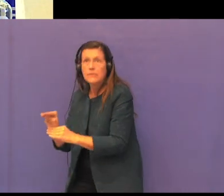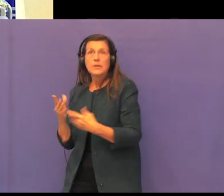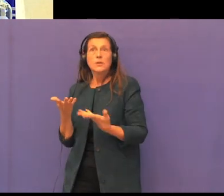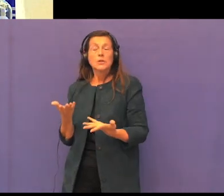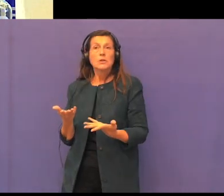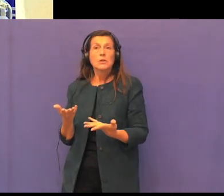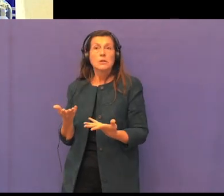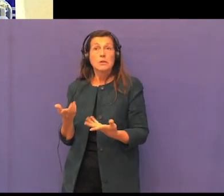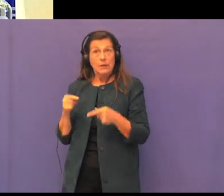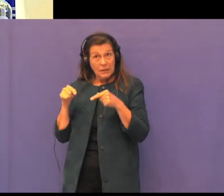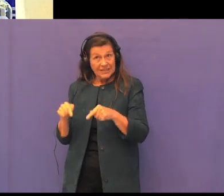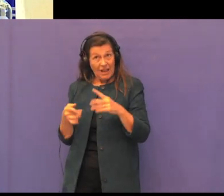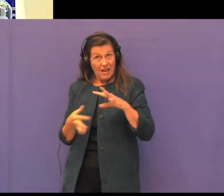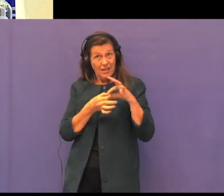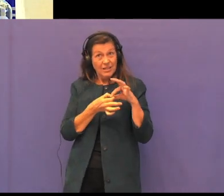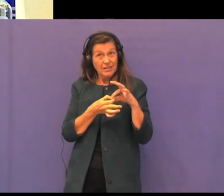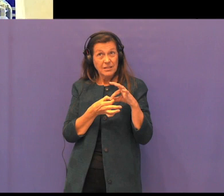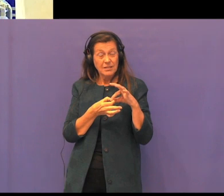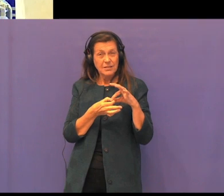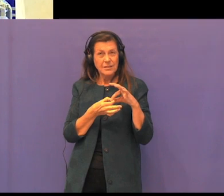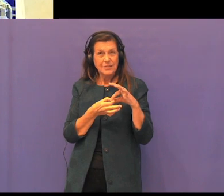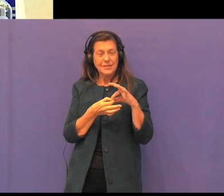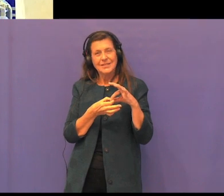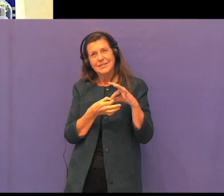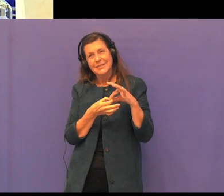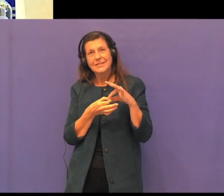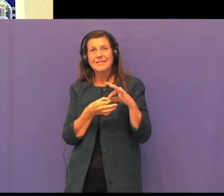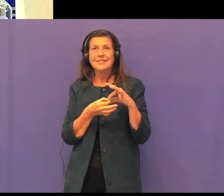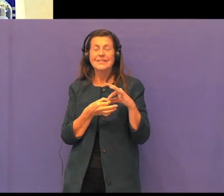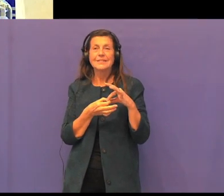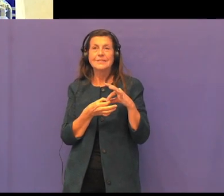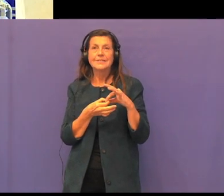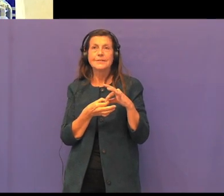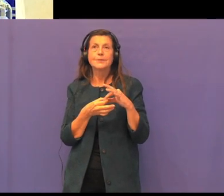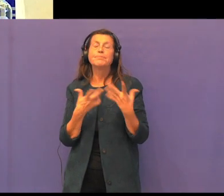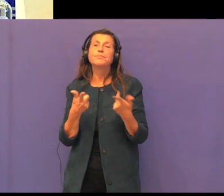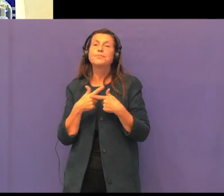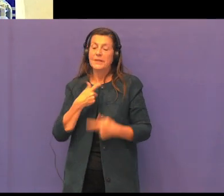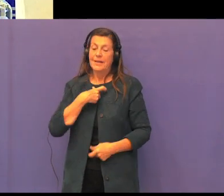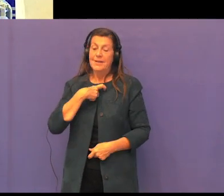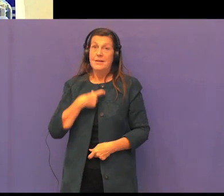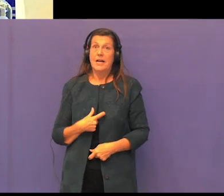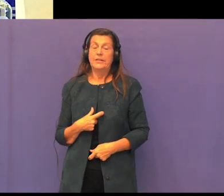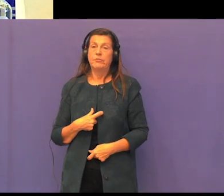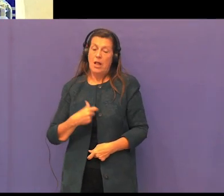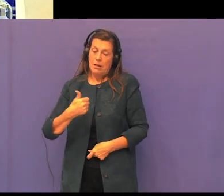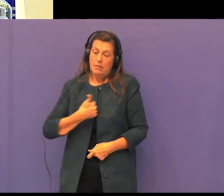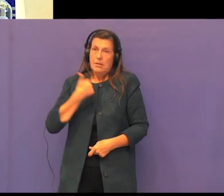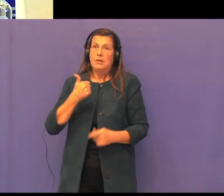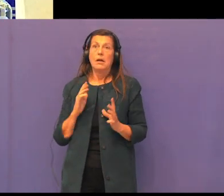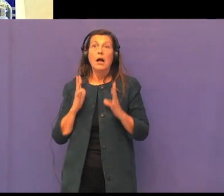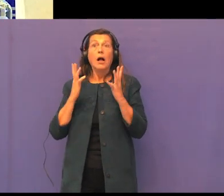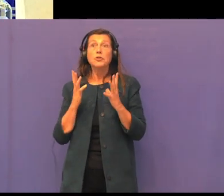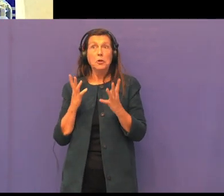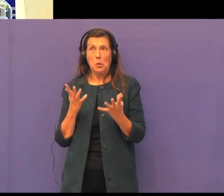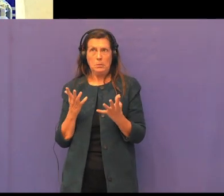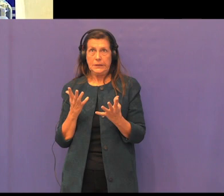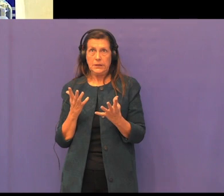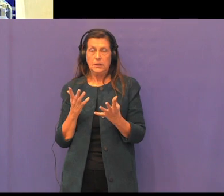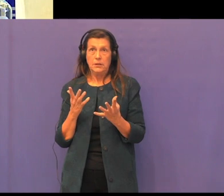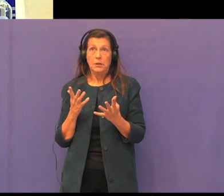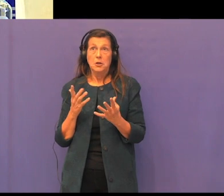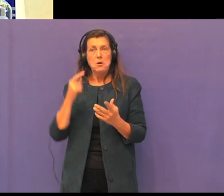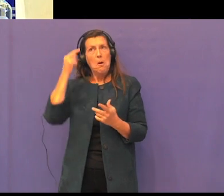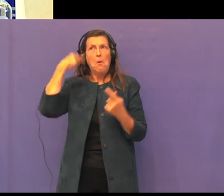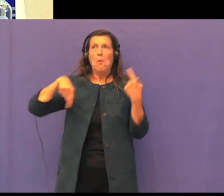individual autonomy in this, I think, is extremely restricted. I think what is not restricted is structural agency. And I think structural agency is, and this